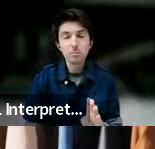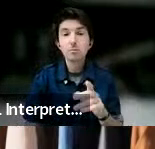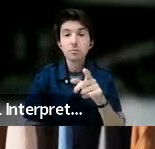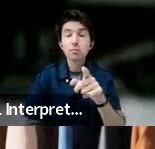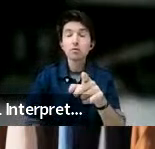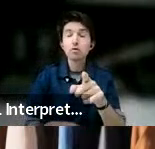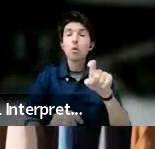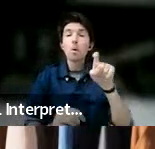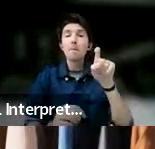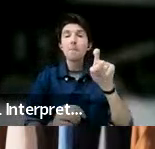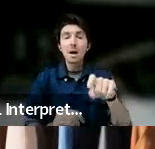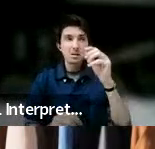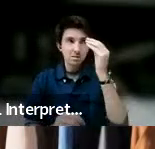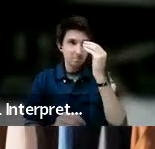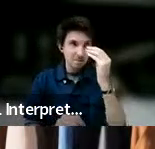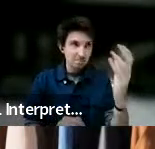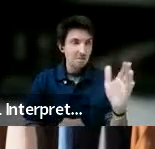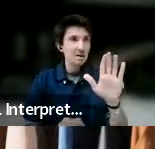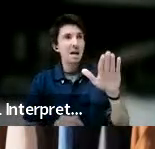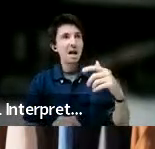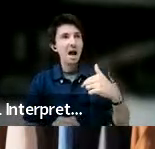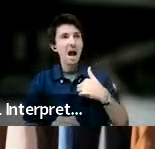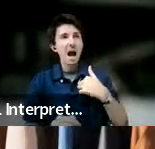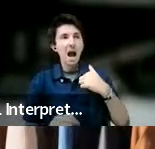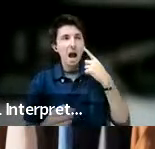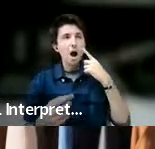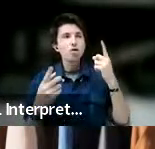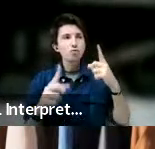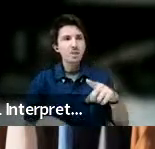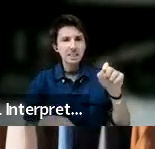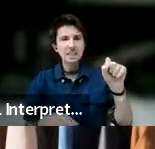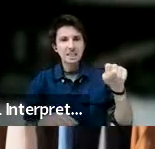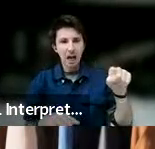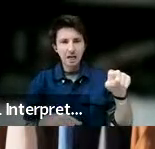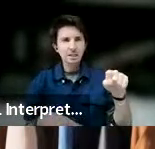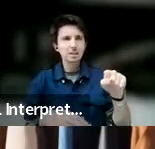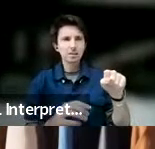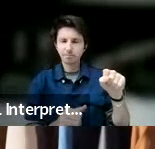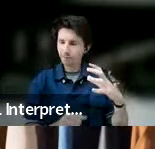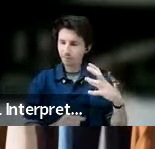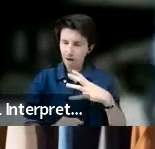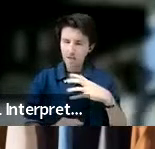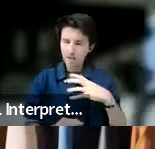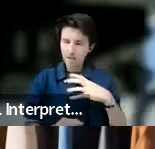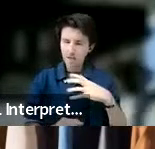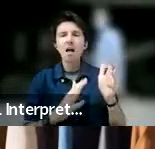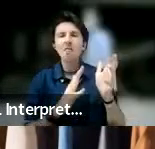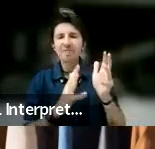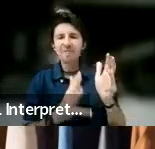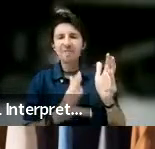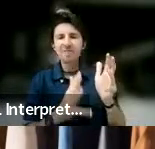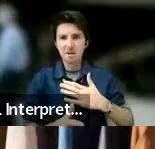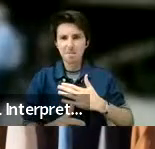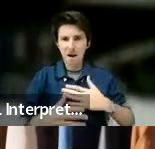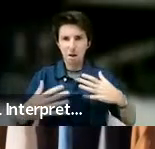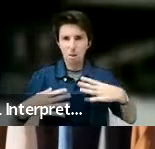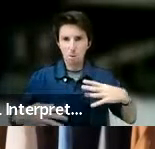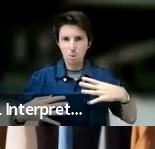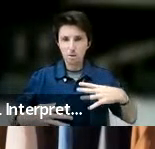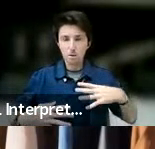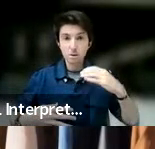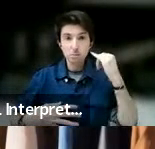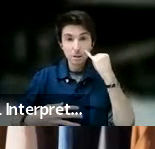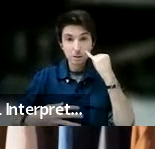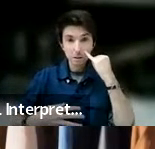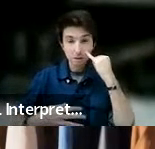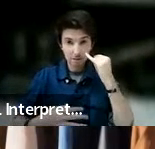that you would be willing to do so. And if you do decide so, then you'll get the daily wardrobe allowance for that specific wardrobe